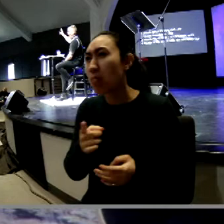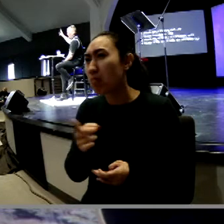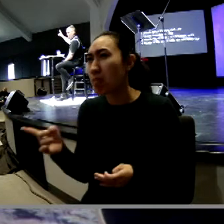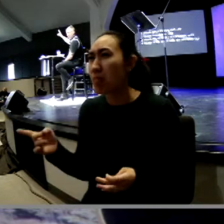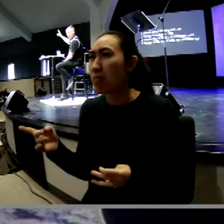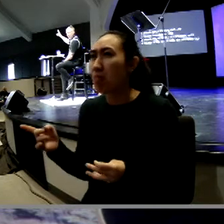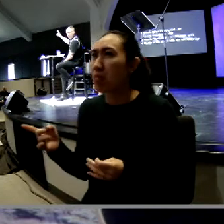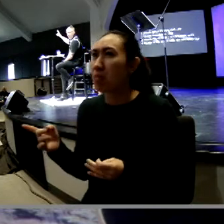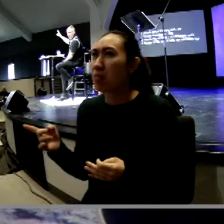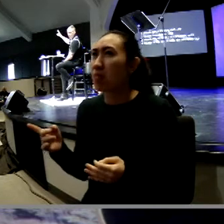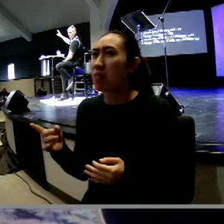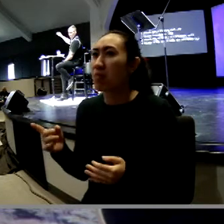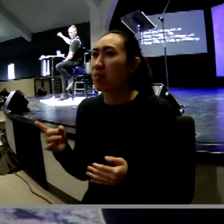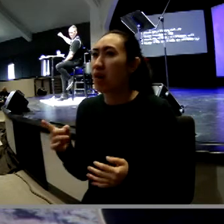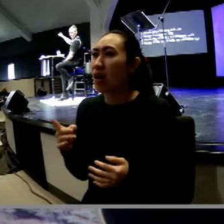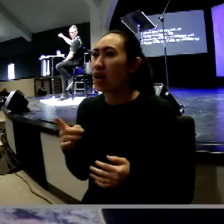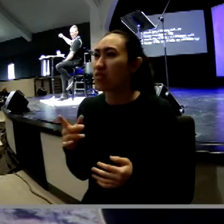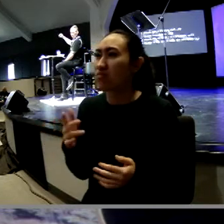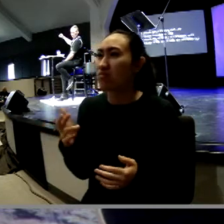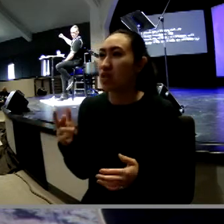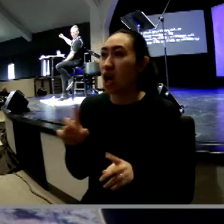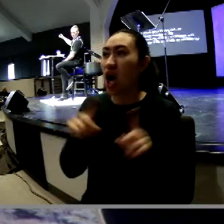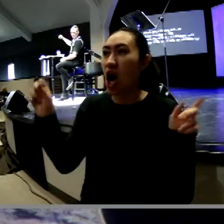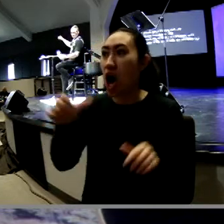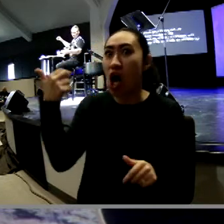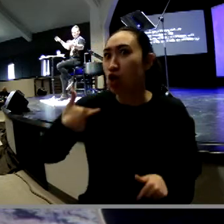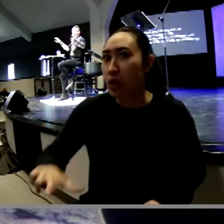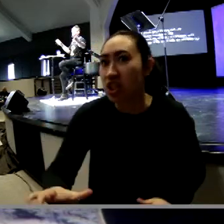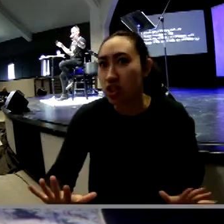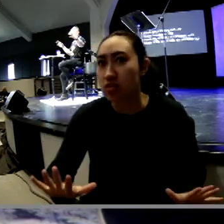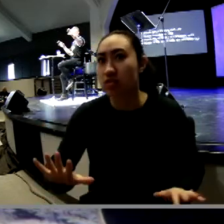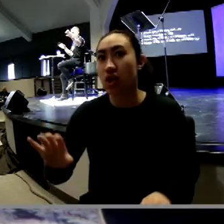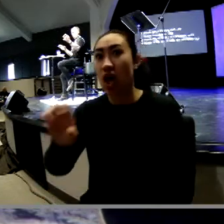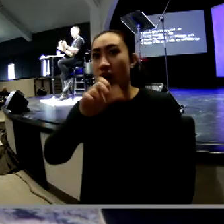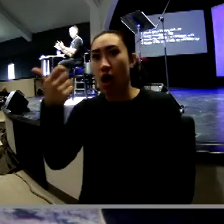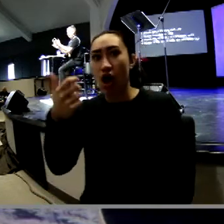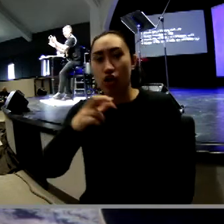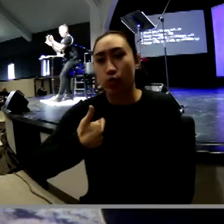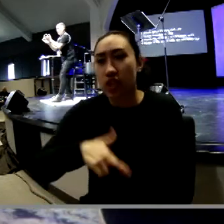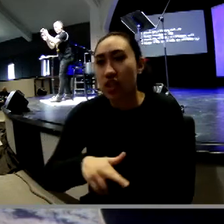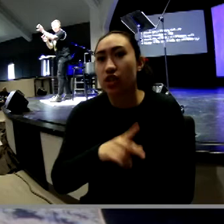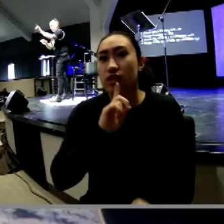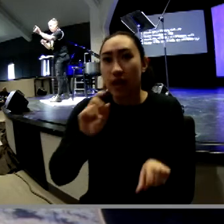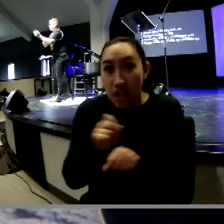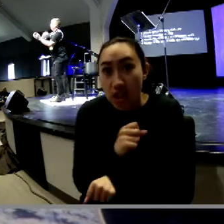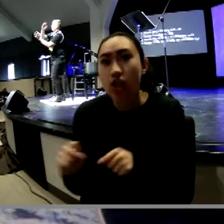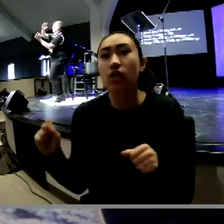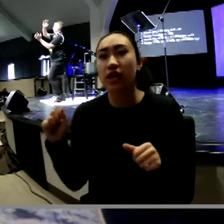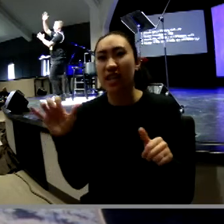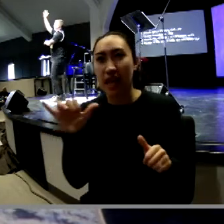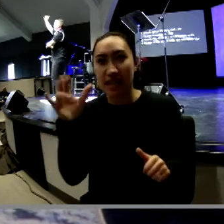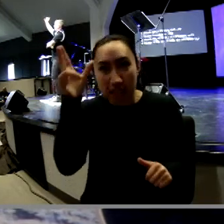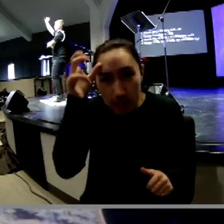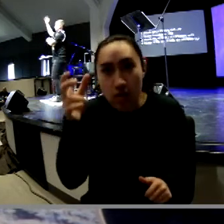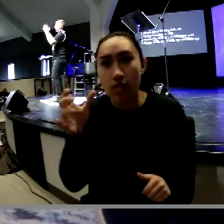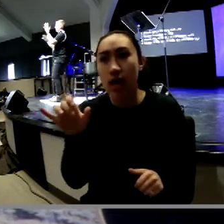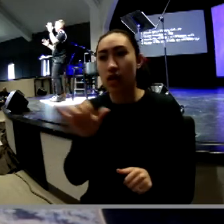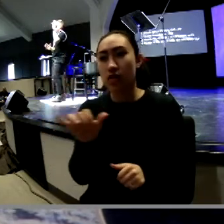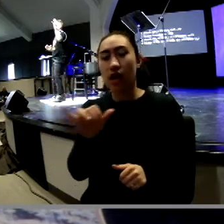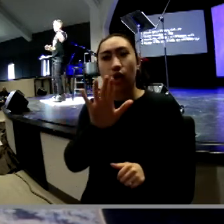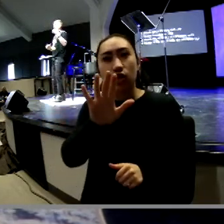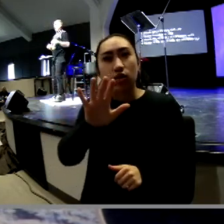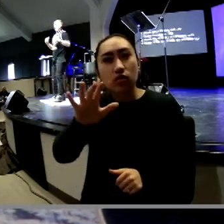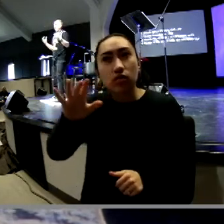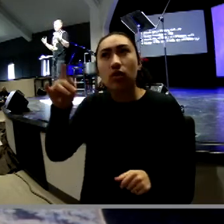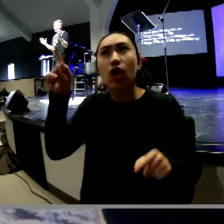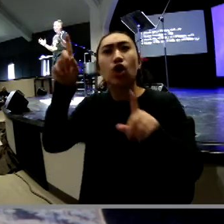and pantheism. There's a lot of personality tests out there that will connect you to your horoscope and the order of the stars